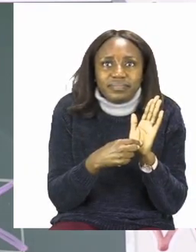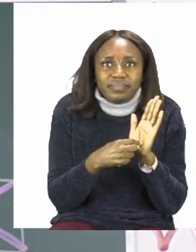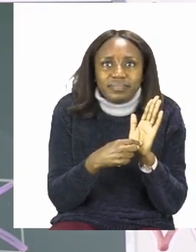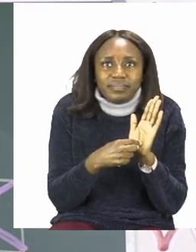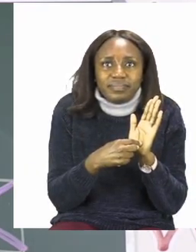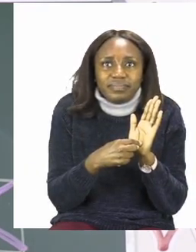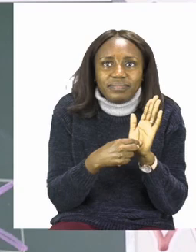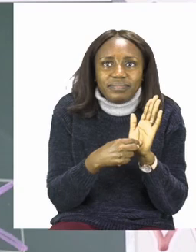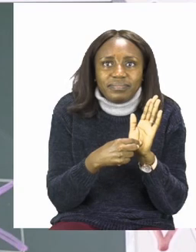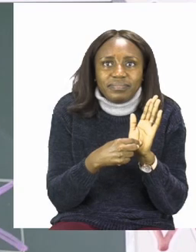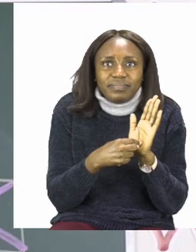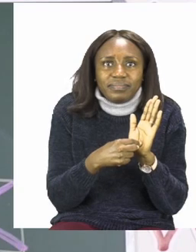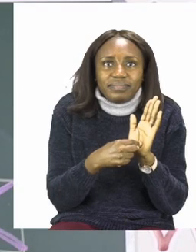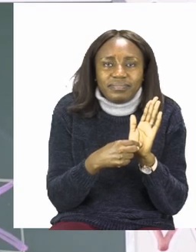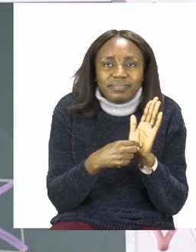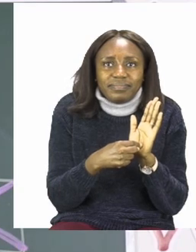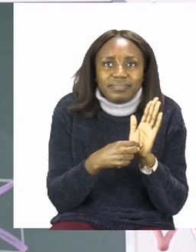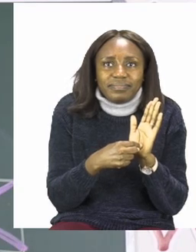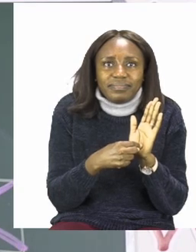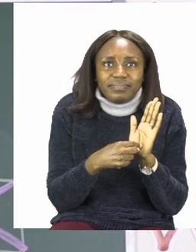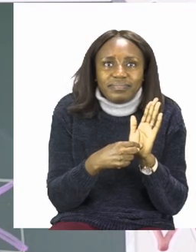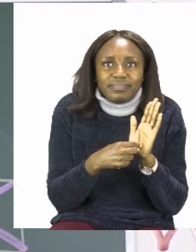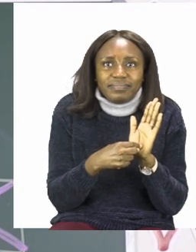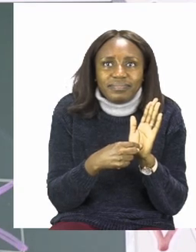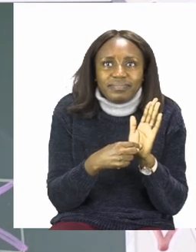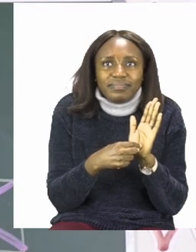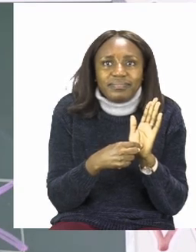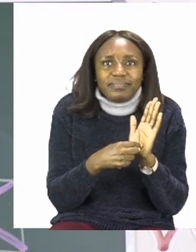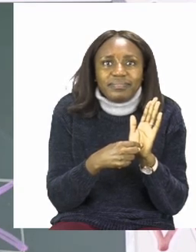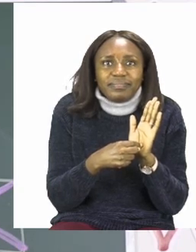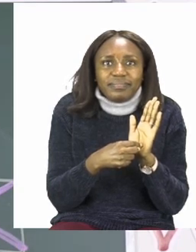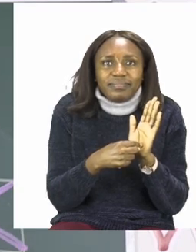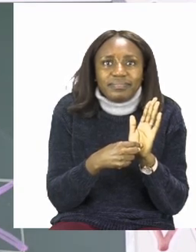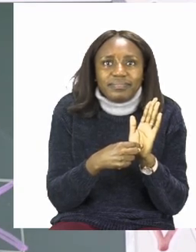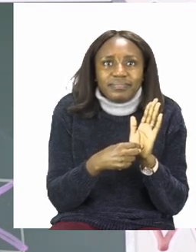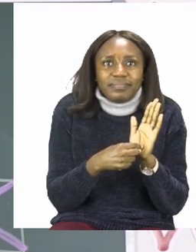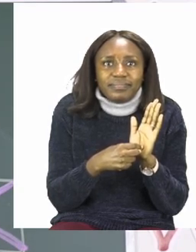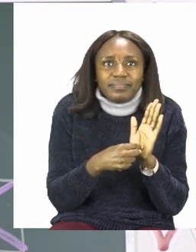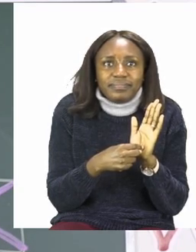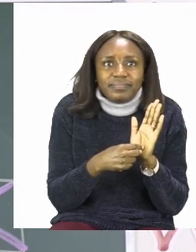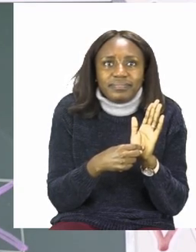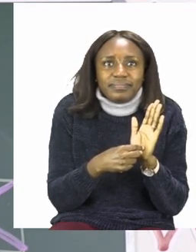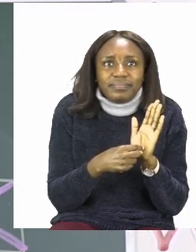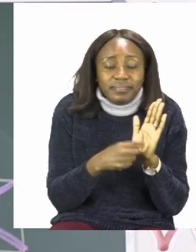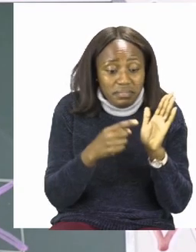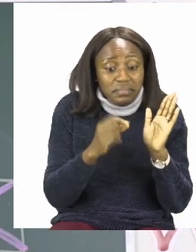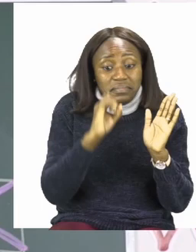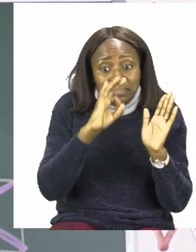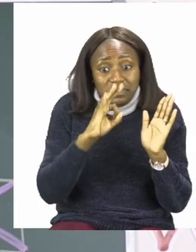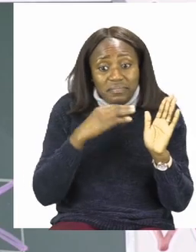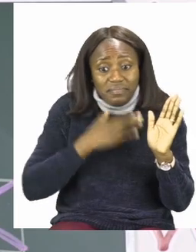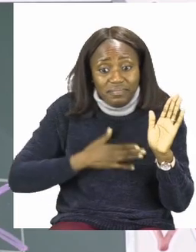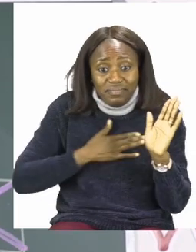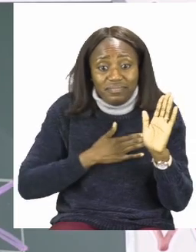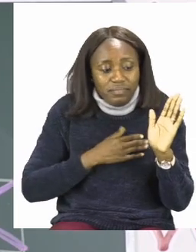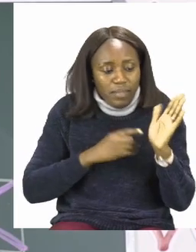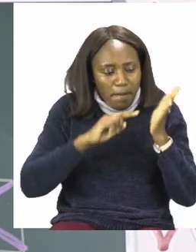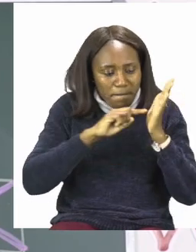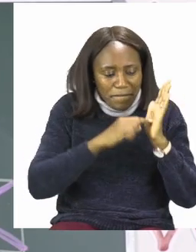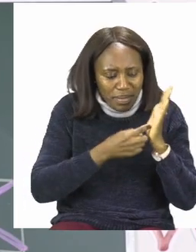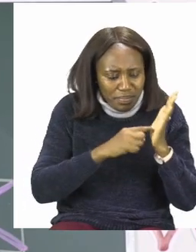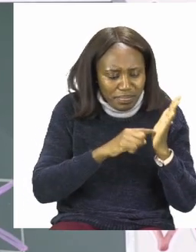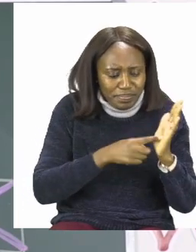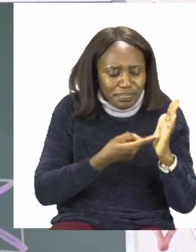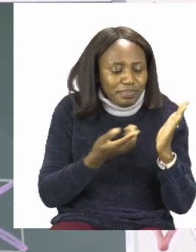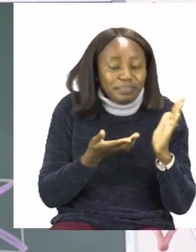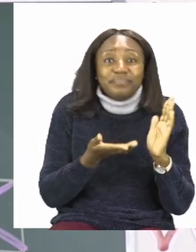it's a question, and this is a question mark. But if you think this is just an ordinary